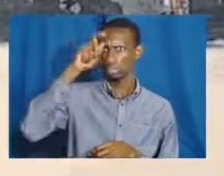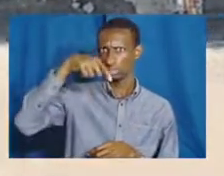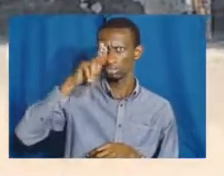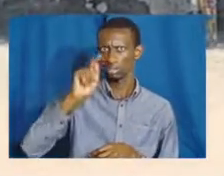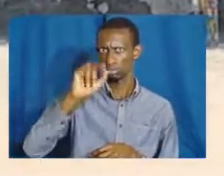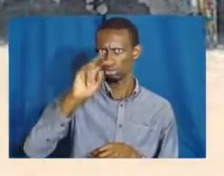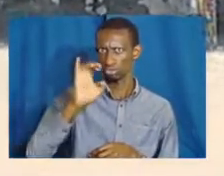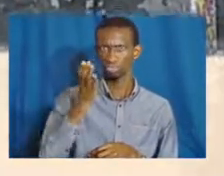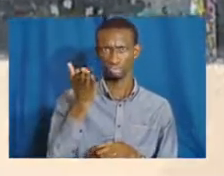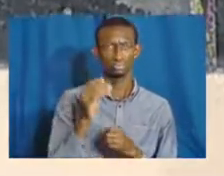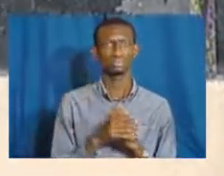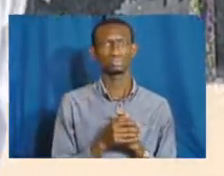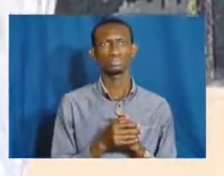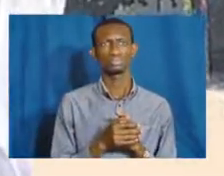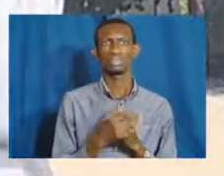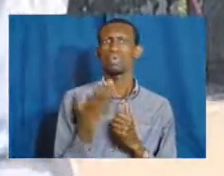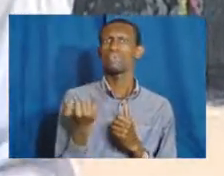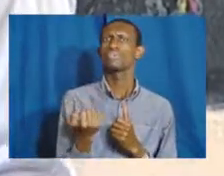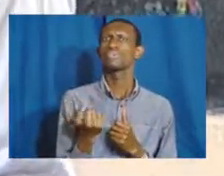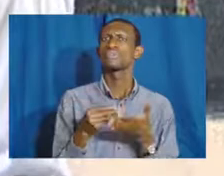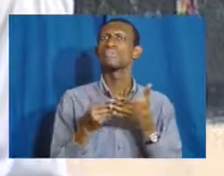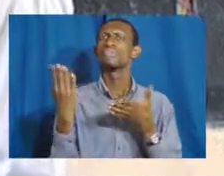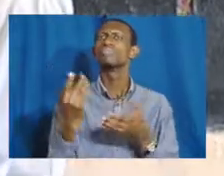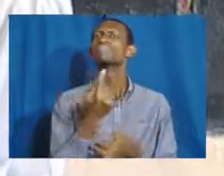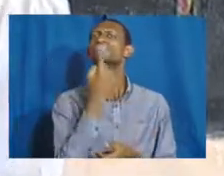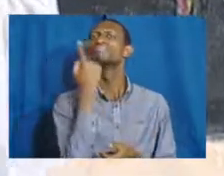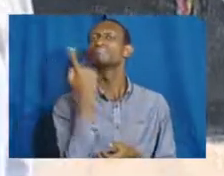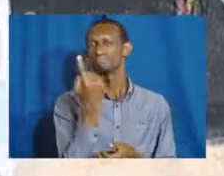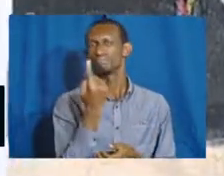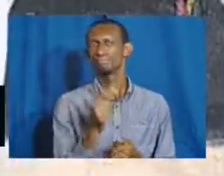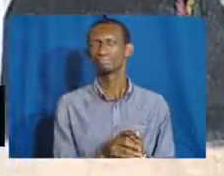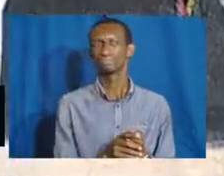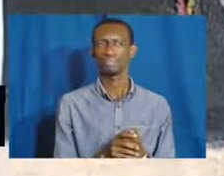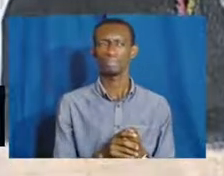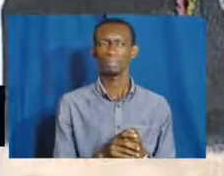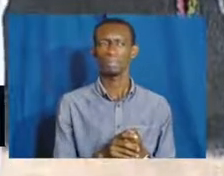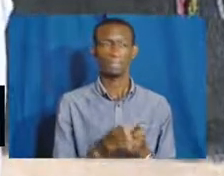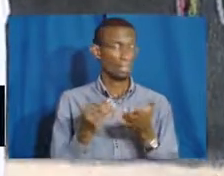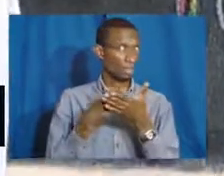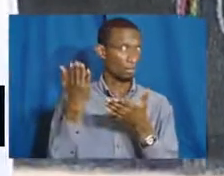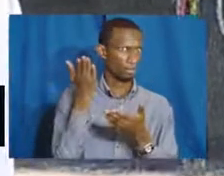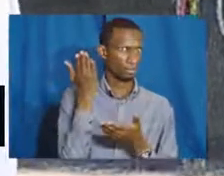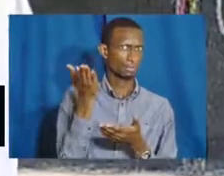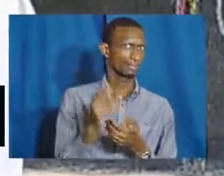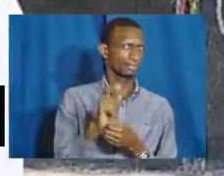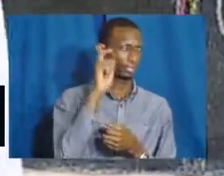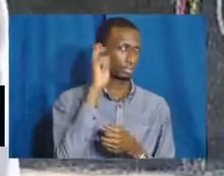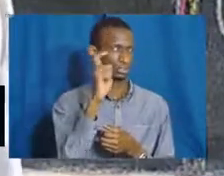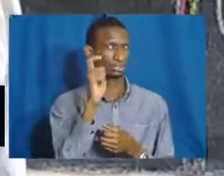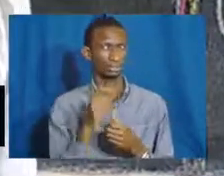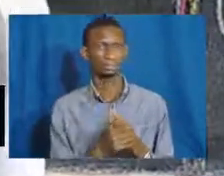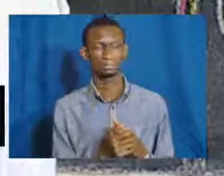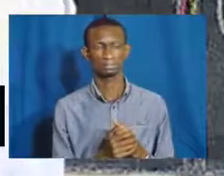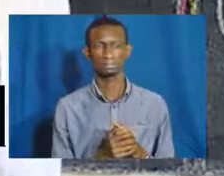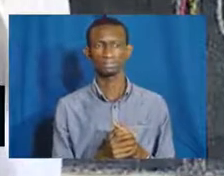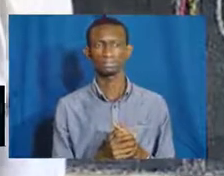In these equations, you have only one variable. The variable for us is x.